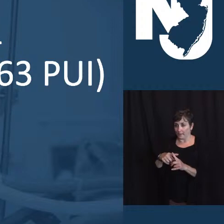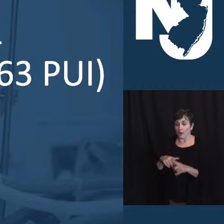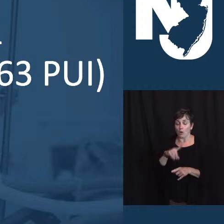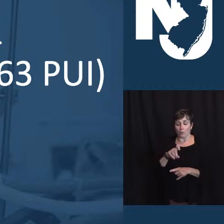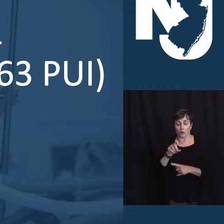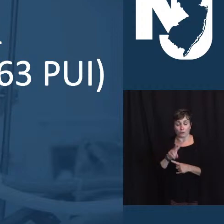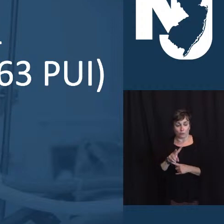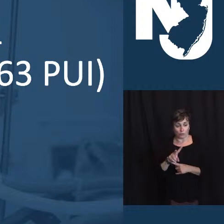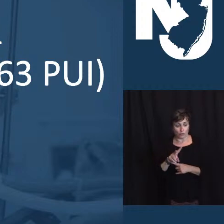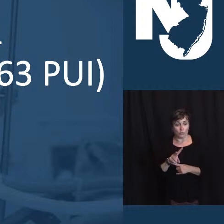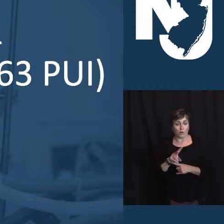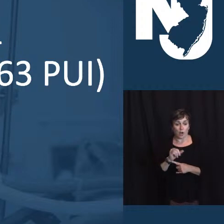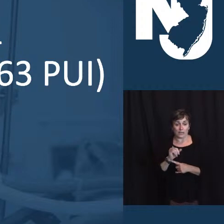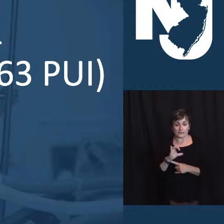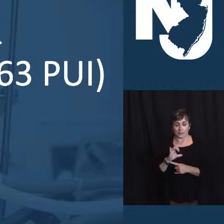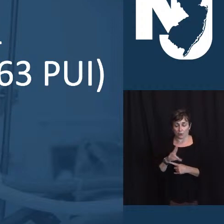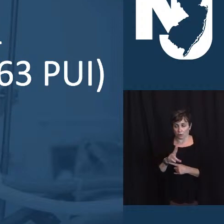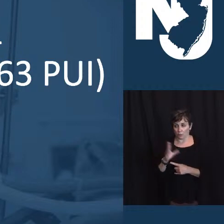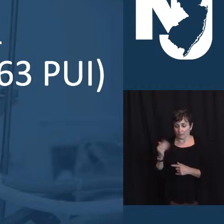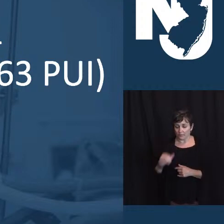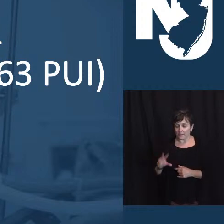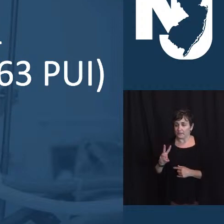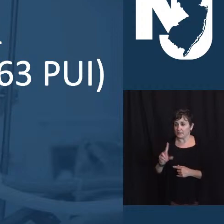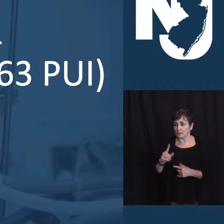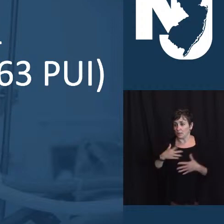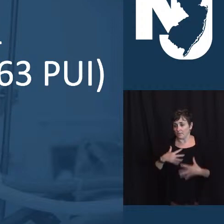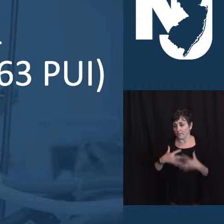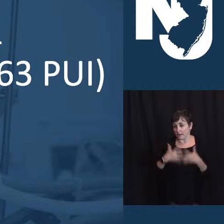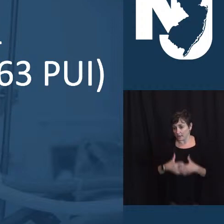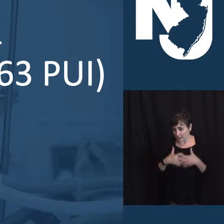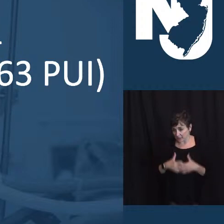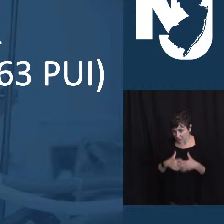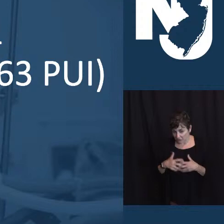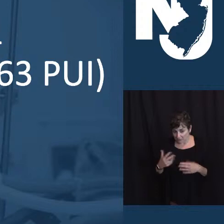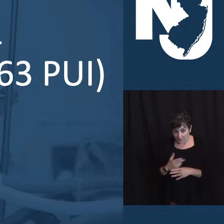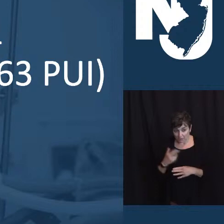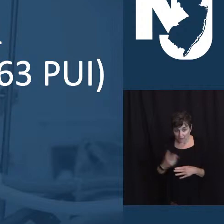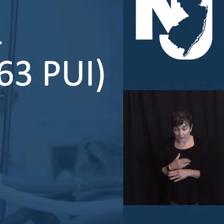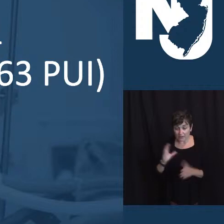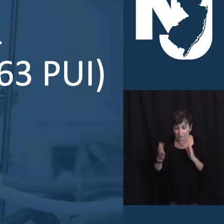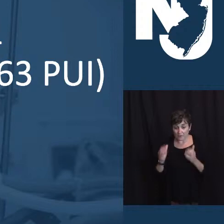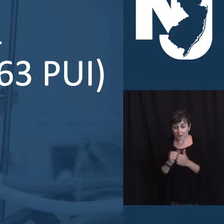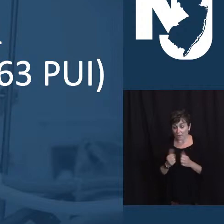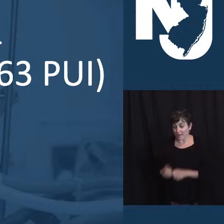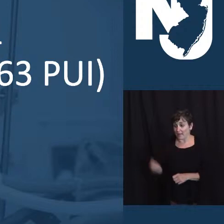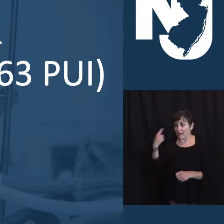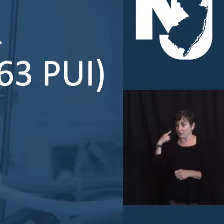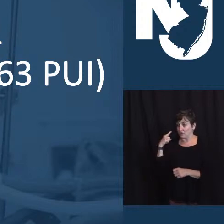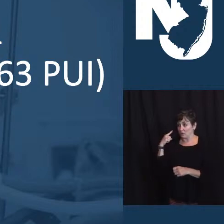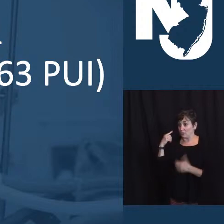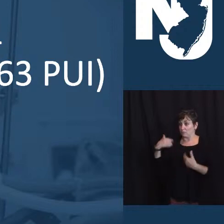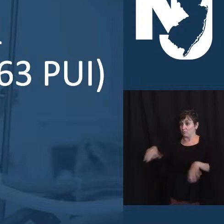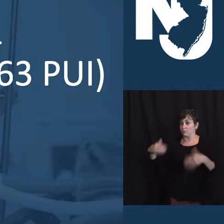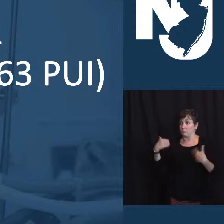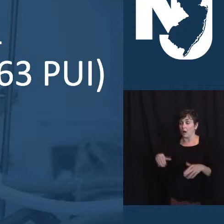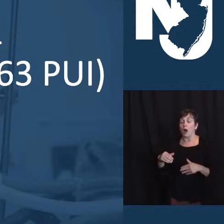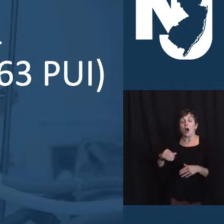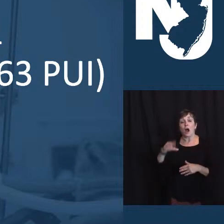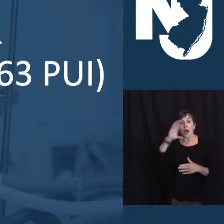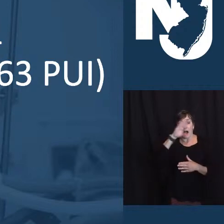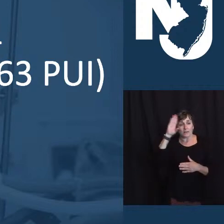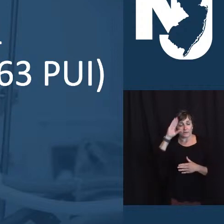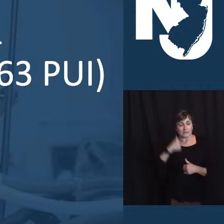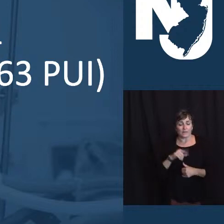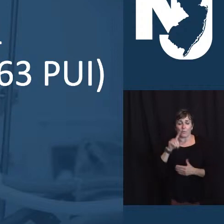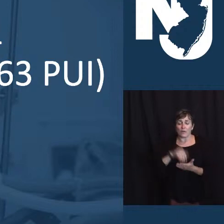see, of them were in ICU, 61 ventilators in use. Compare that to a year ago. Hospitals were at